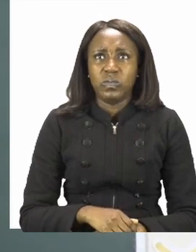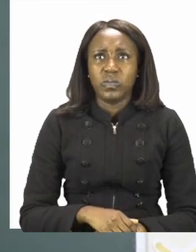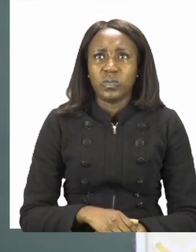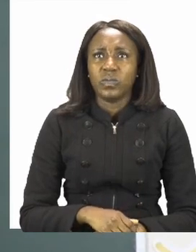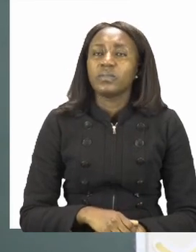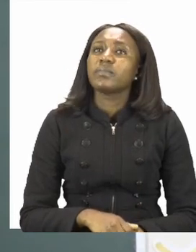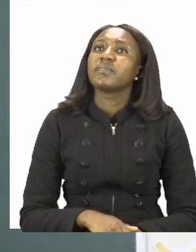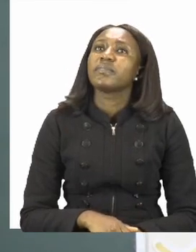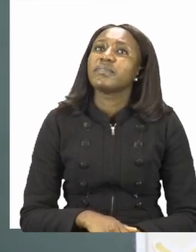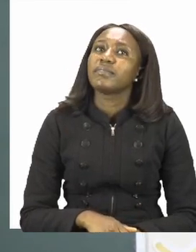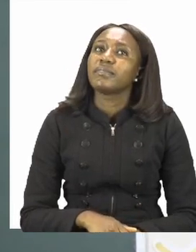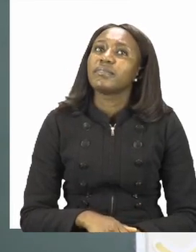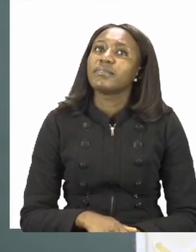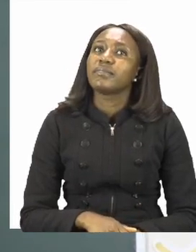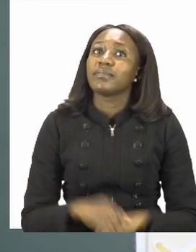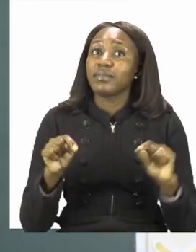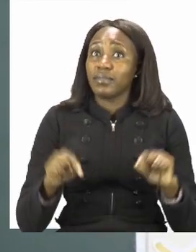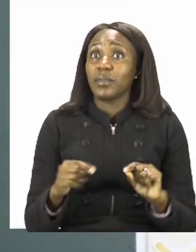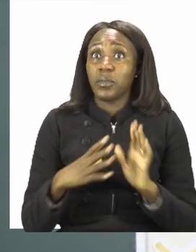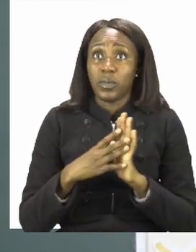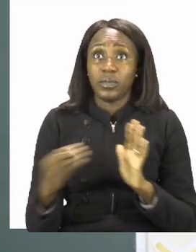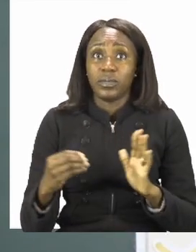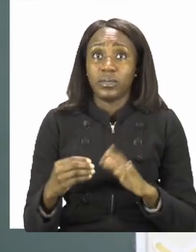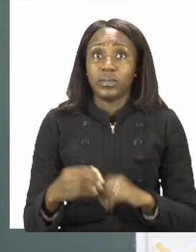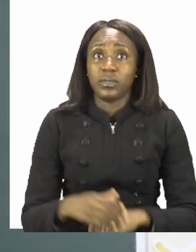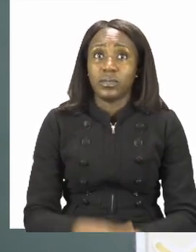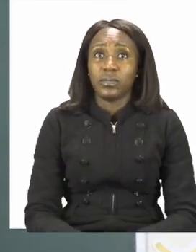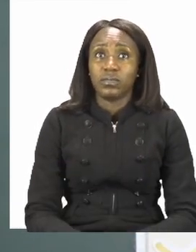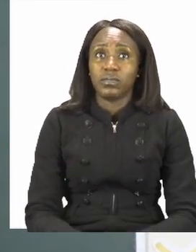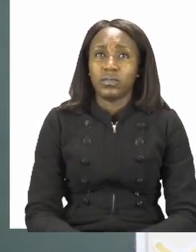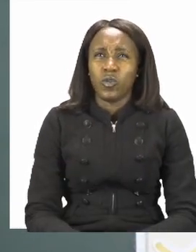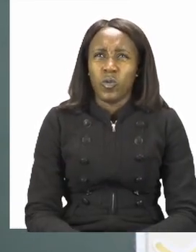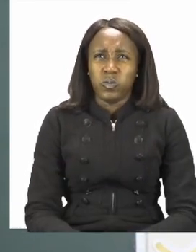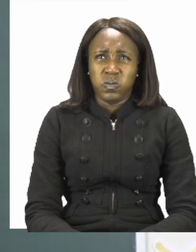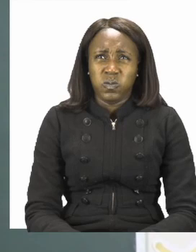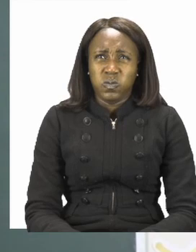down. So, this is how a mad person looks.